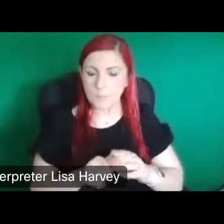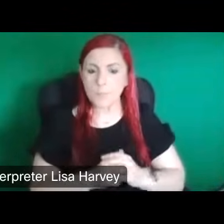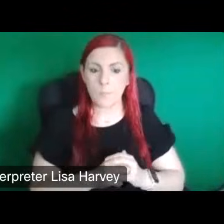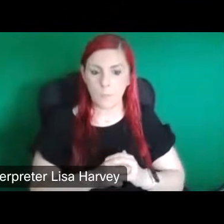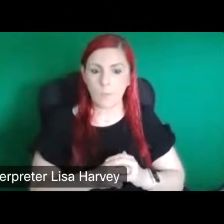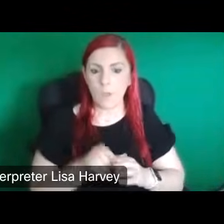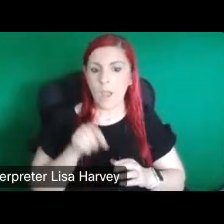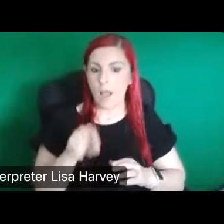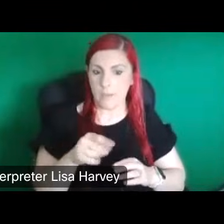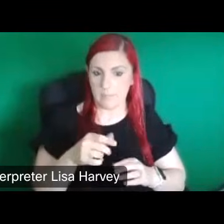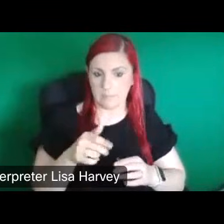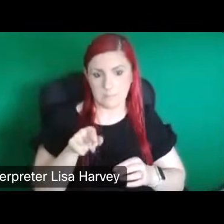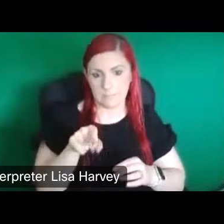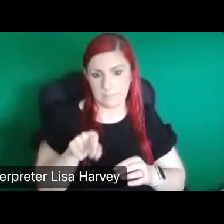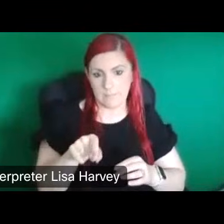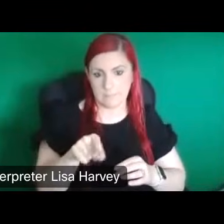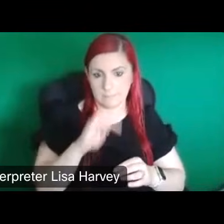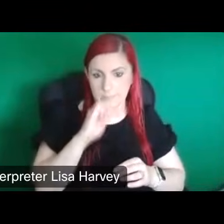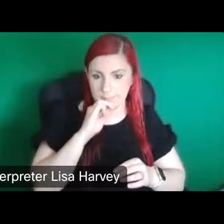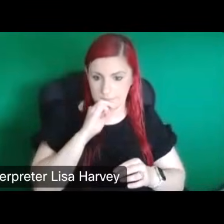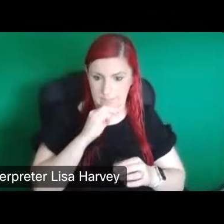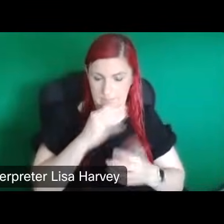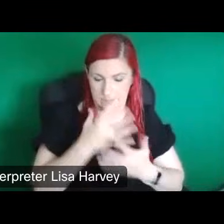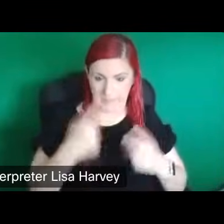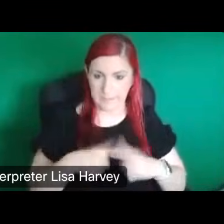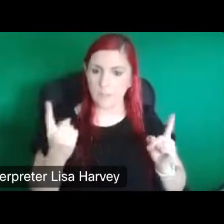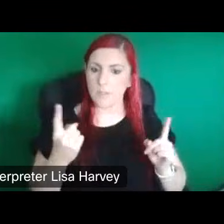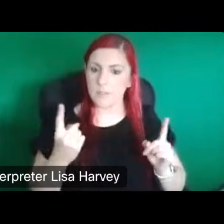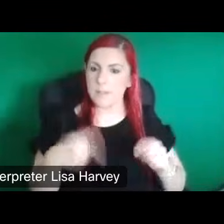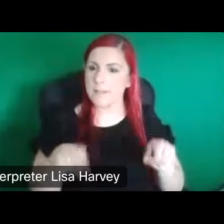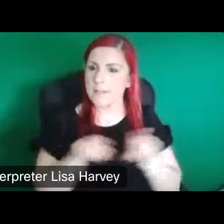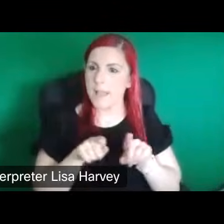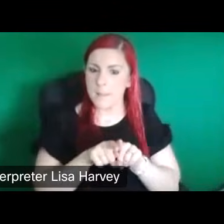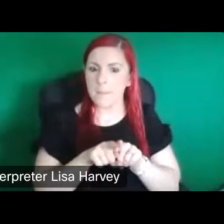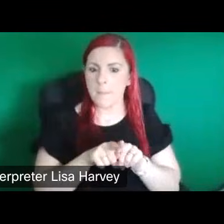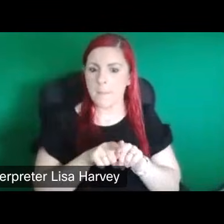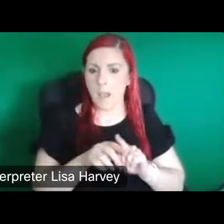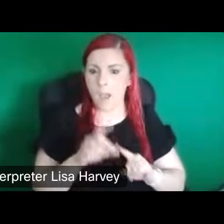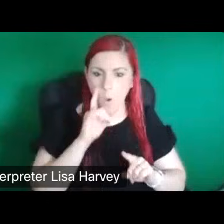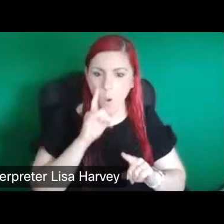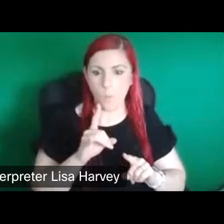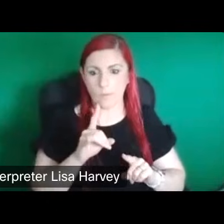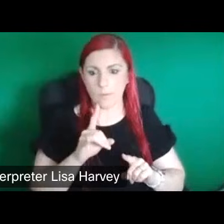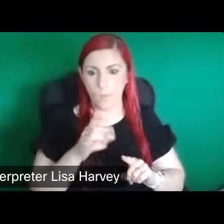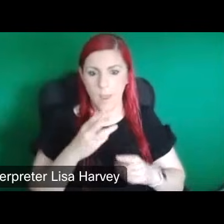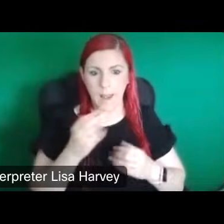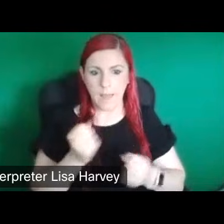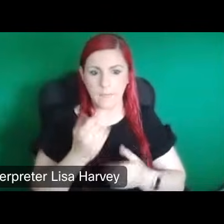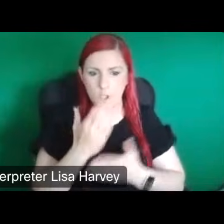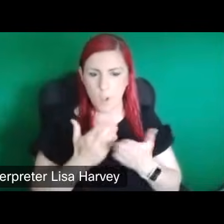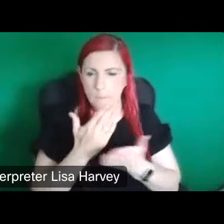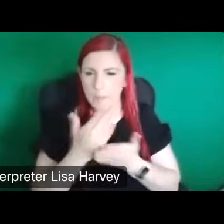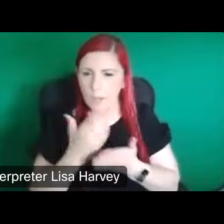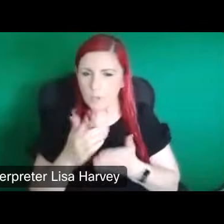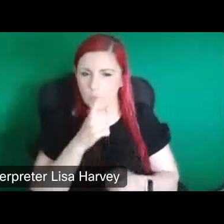and that it makes that all-important difference. I also hope it will be scoped out beyond Category 1 notifiable instance, and